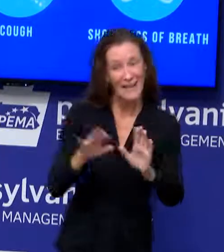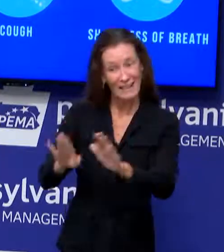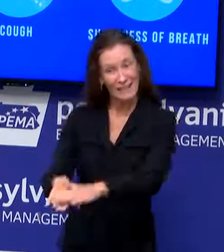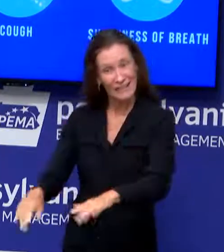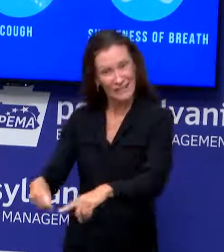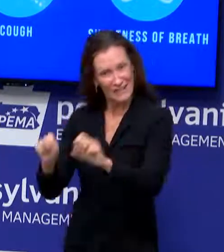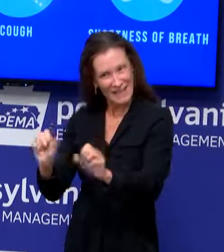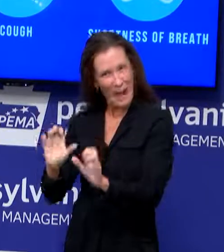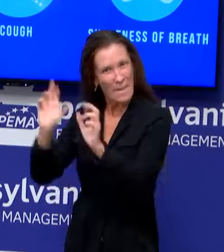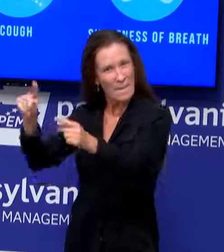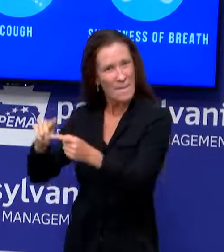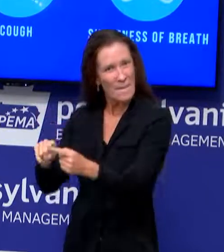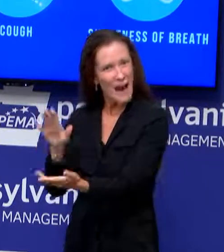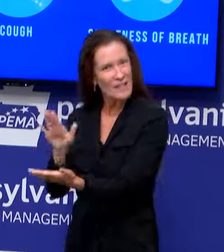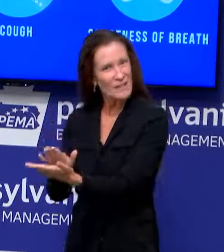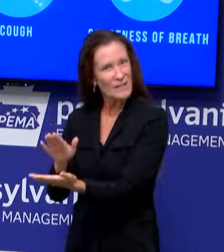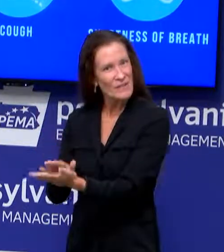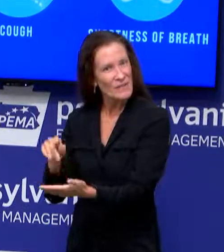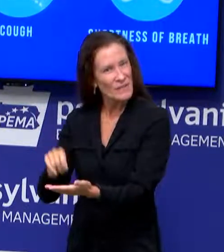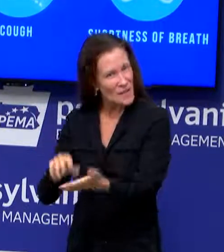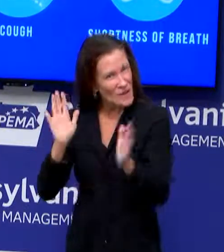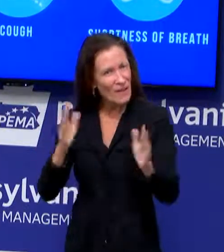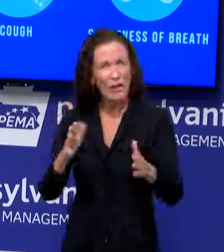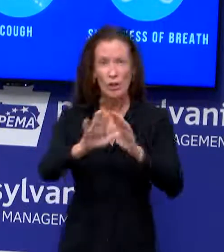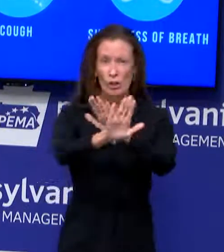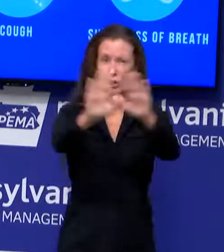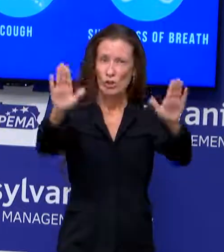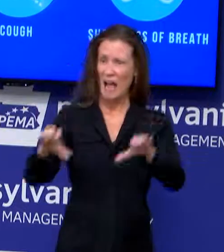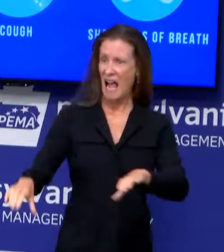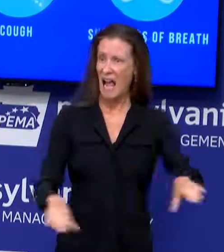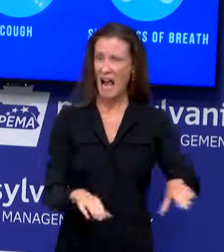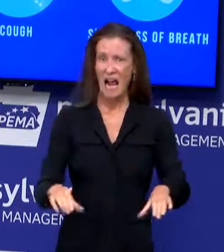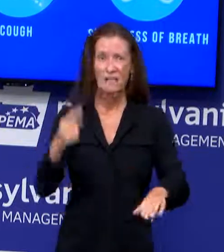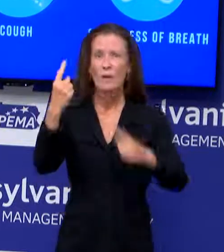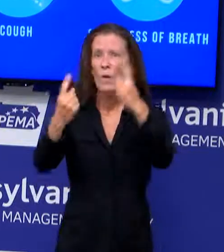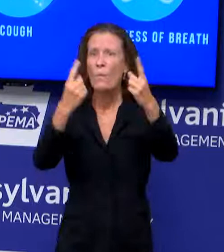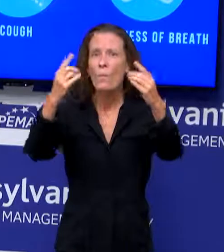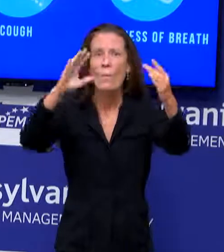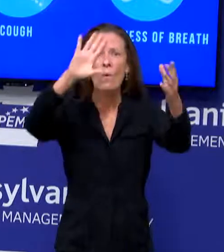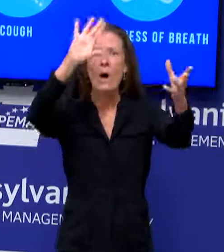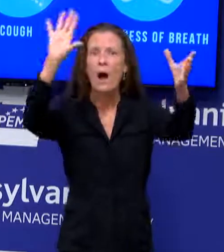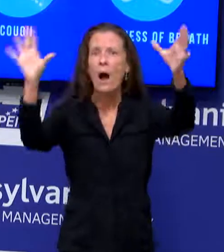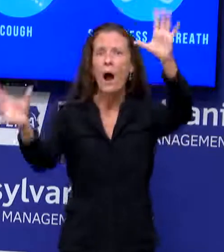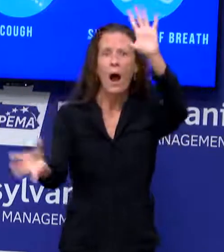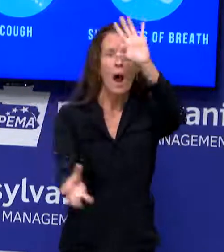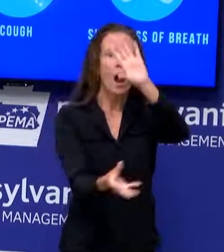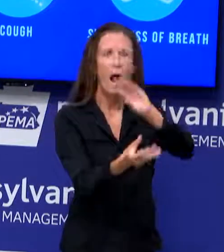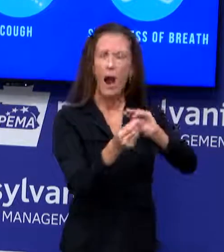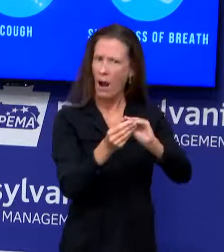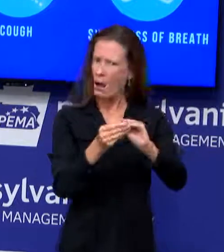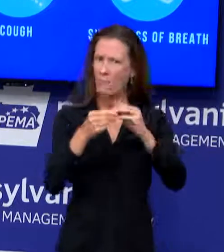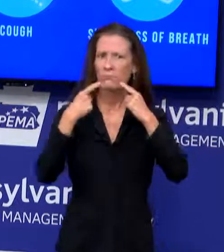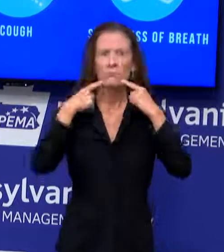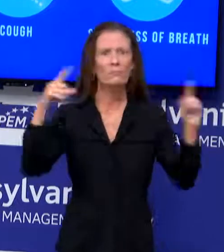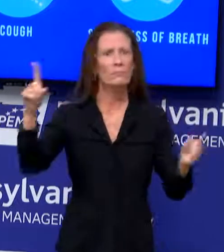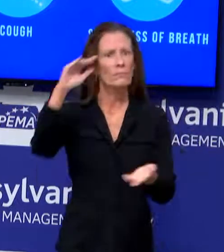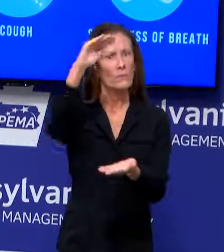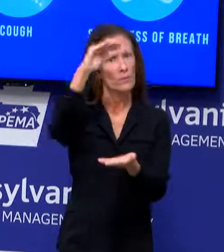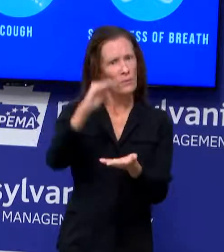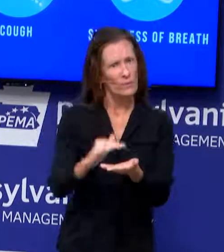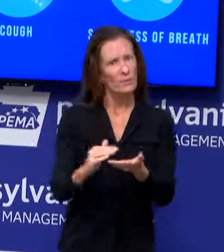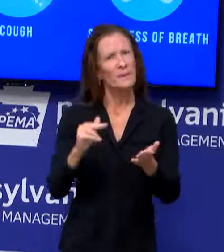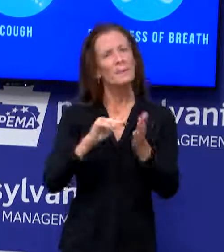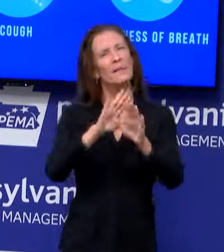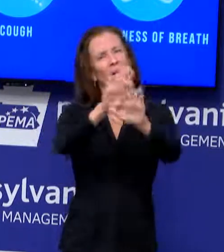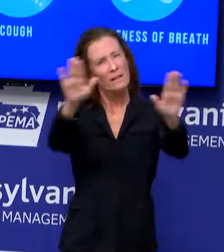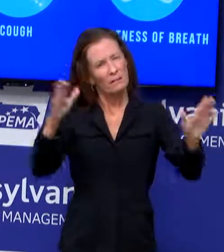community impact our ability to do those things. So please adapt your activities to protect against